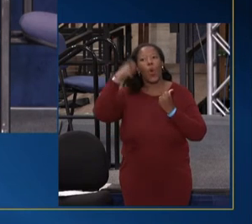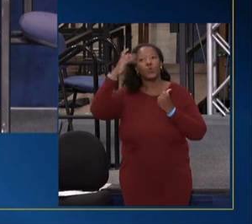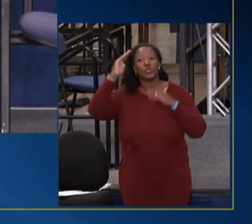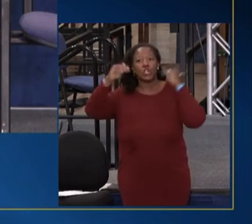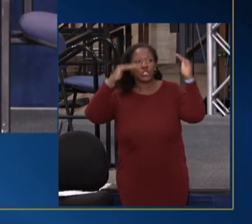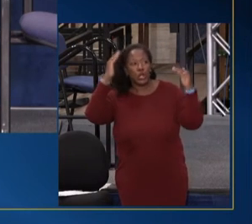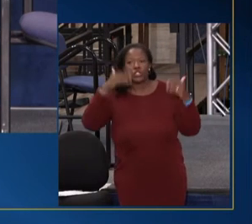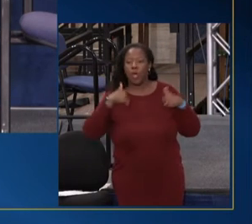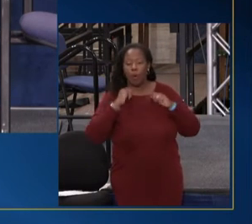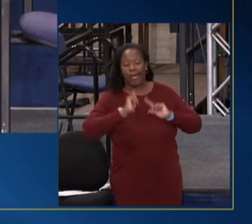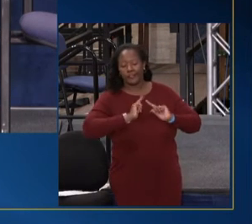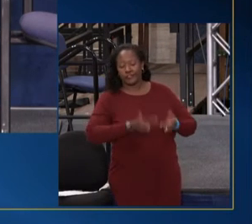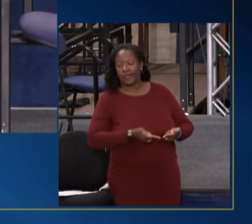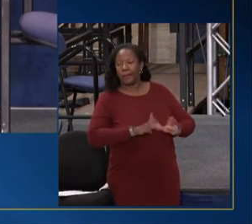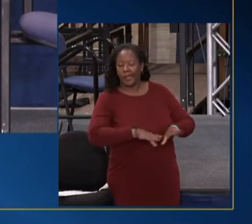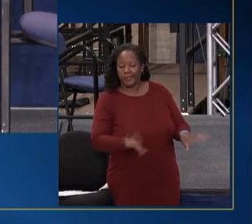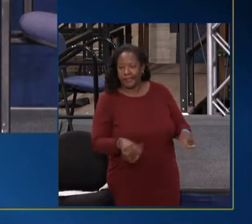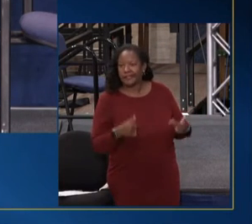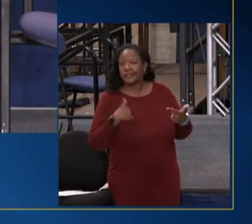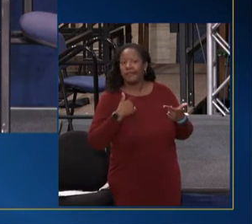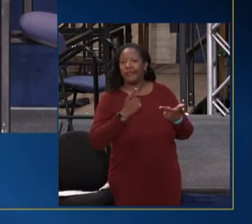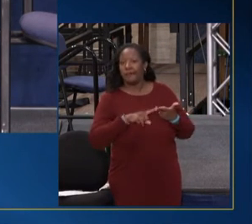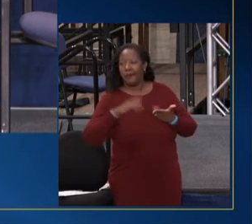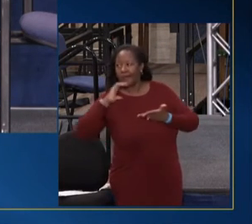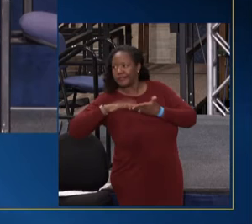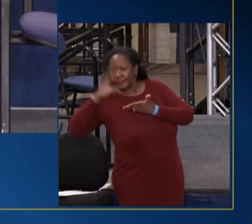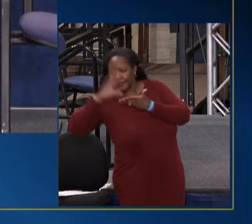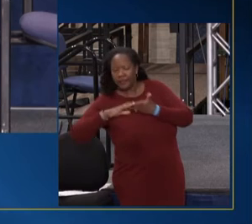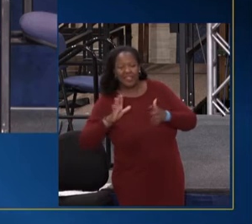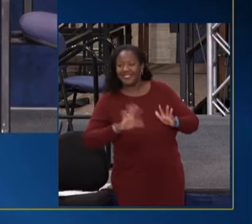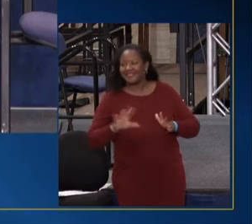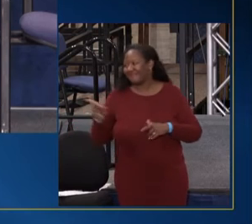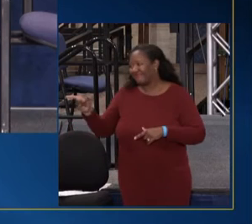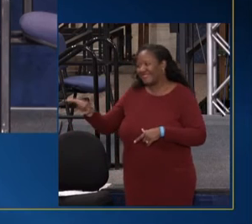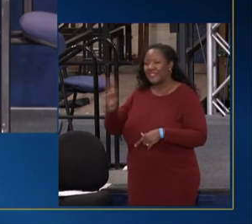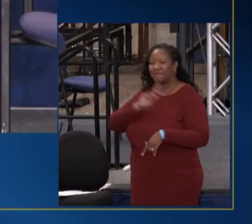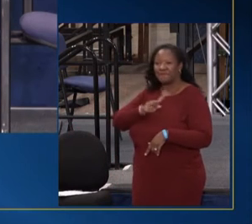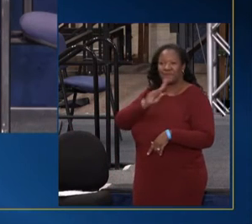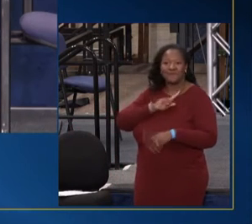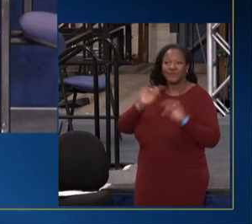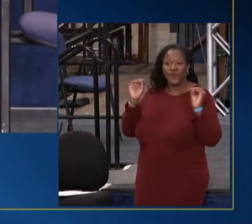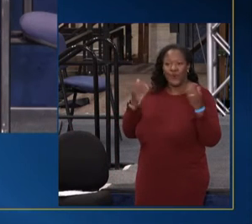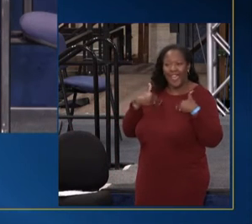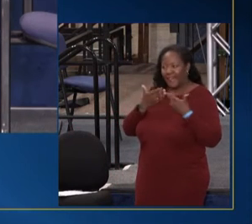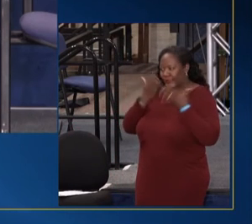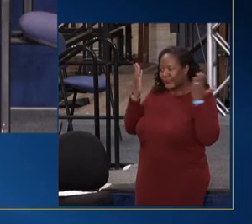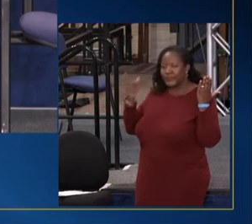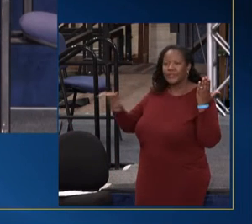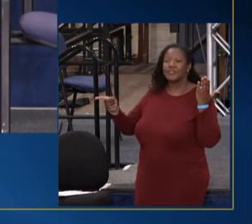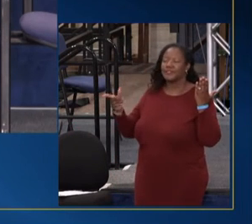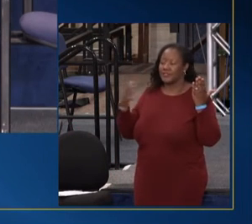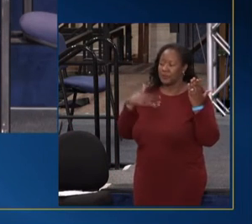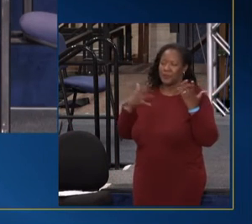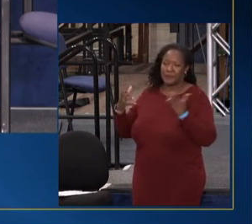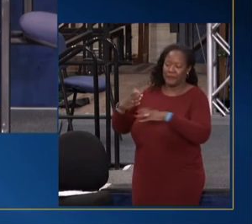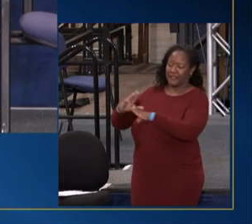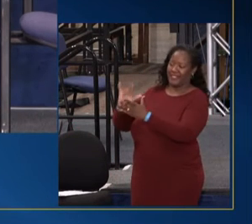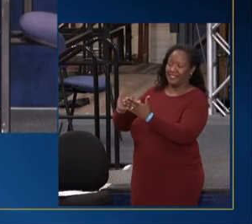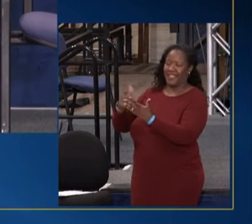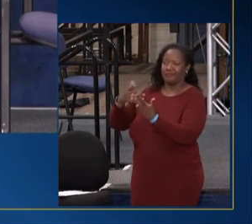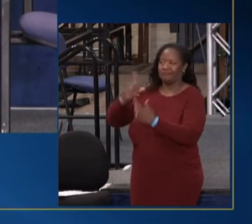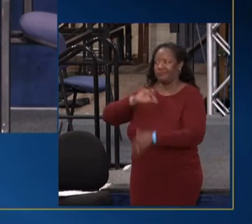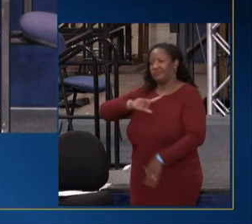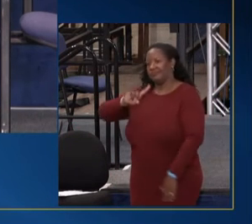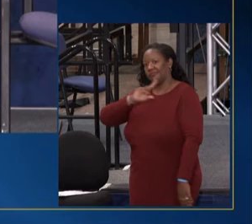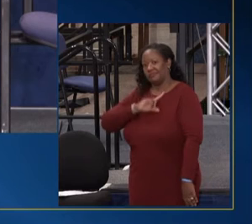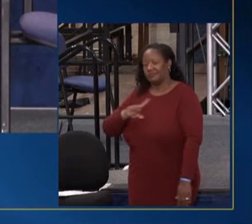them you know, from getting to a true loneliness or social isolation position, is much more